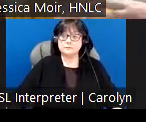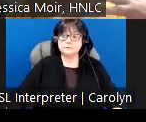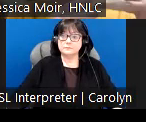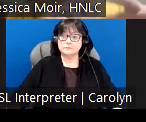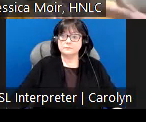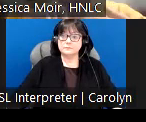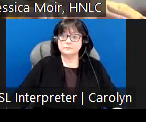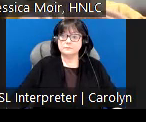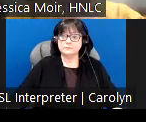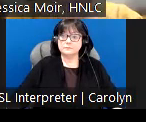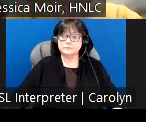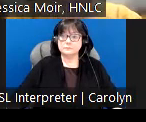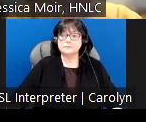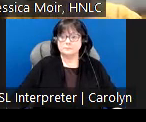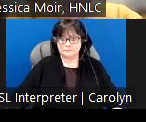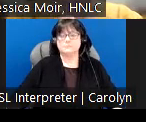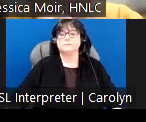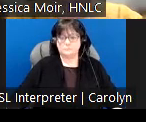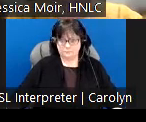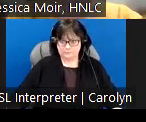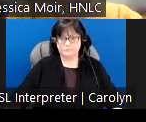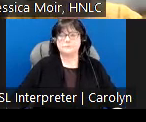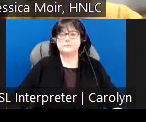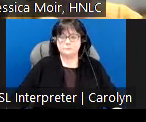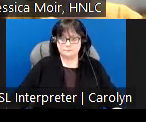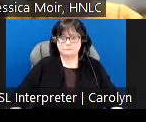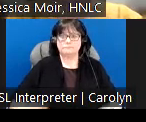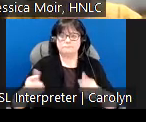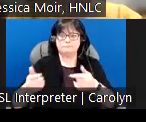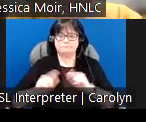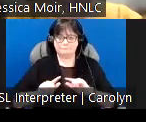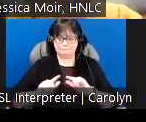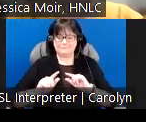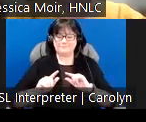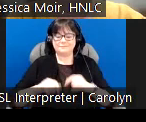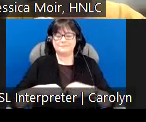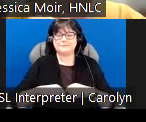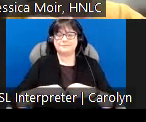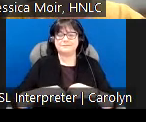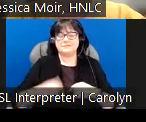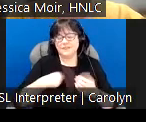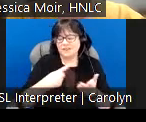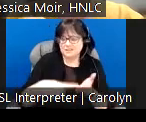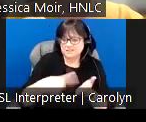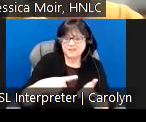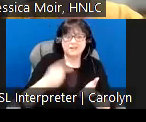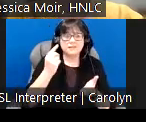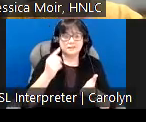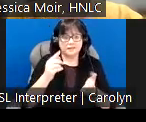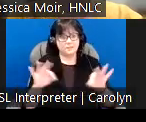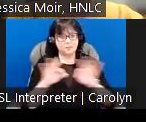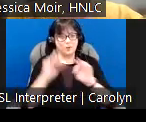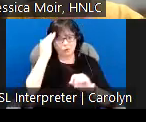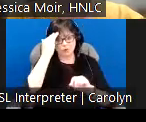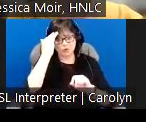So we talk to them about, it's important for the safety of our staff and all of